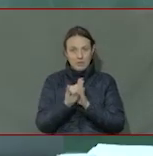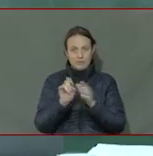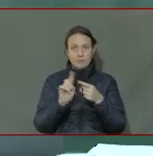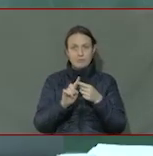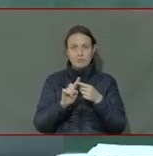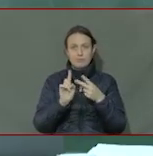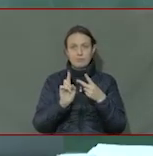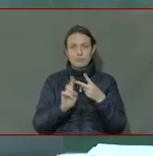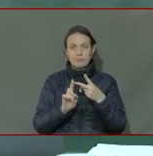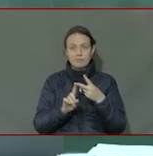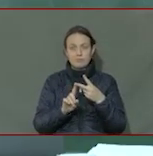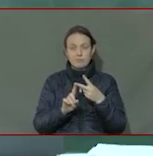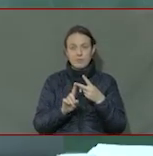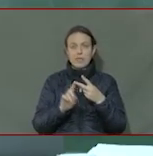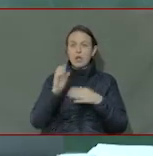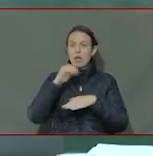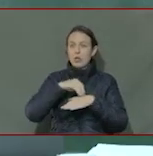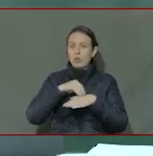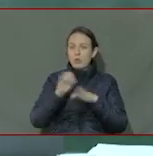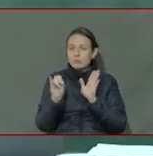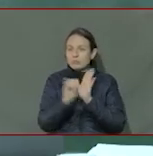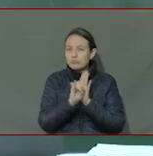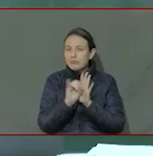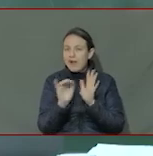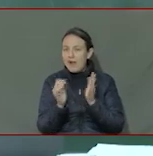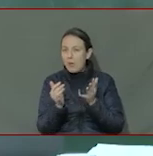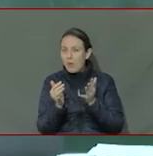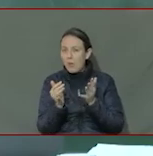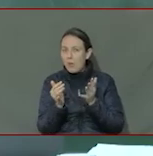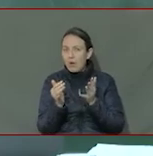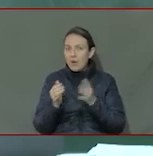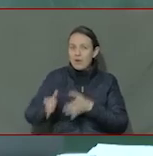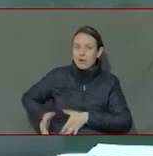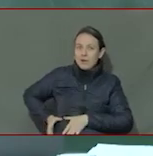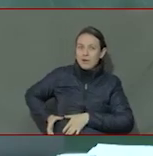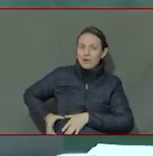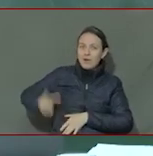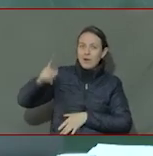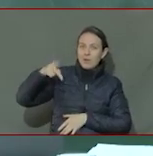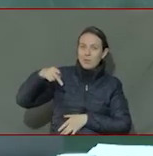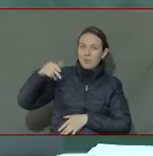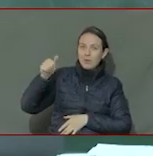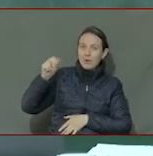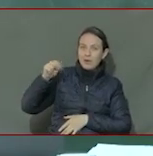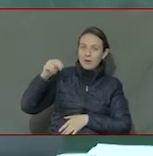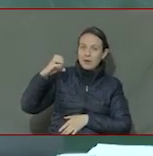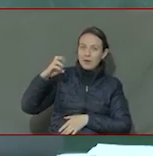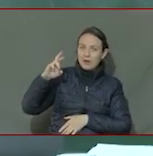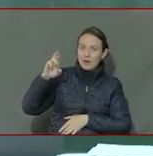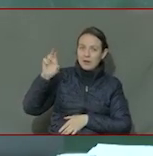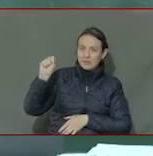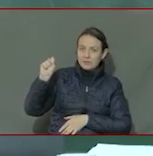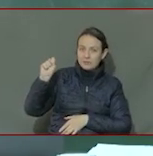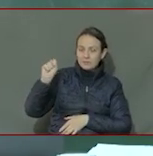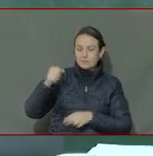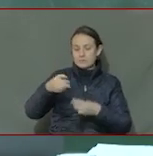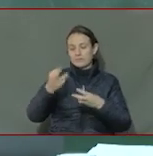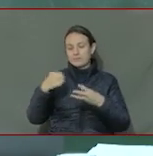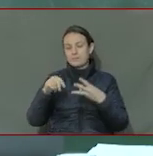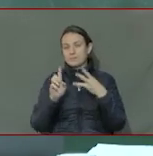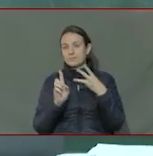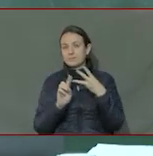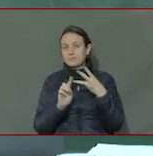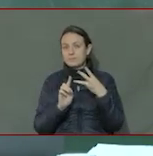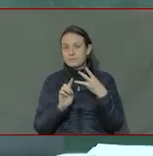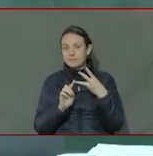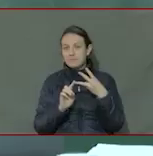what detects the problem? In this case, it was the pancreas that detected the problem. Number 3, where is